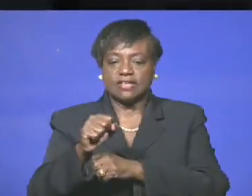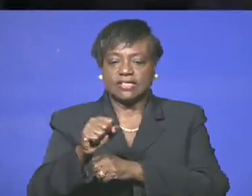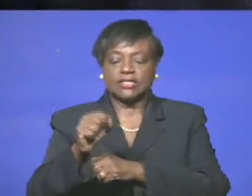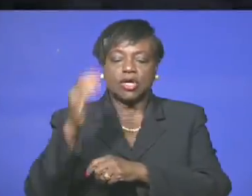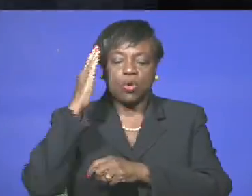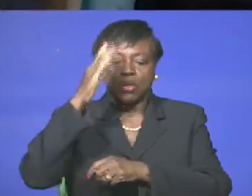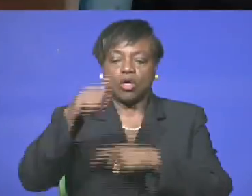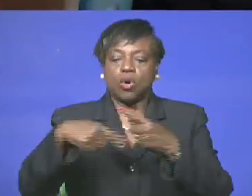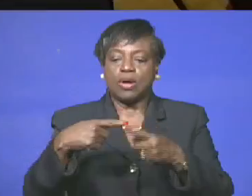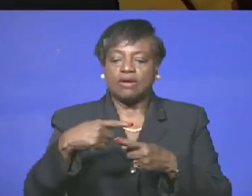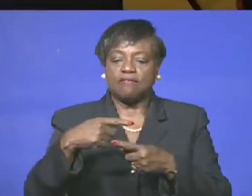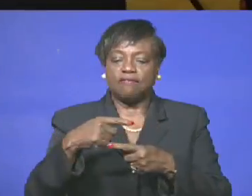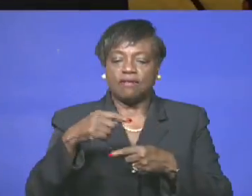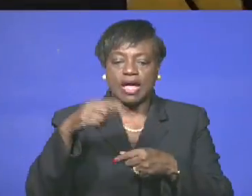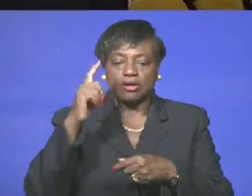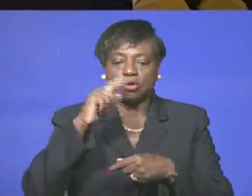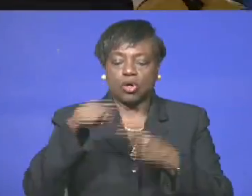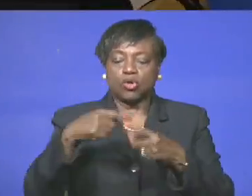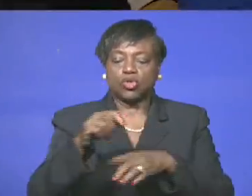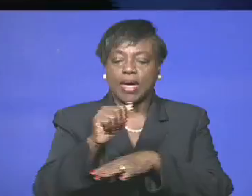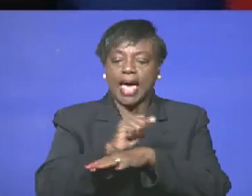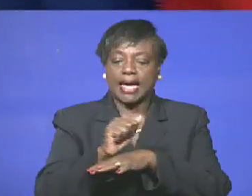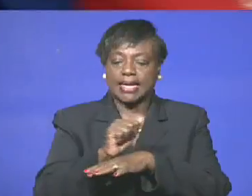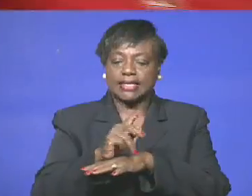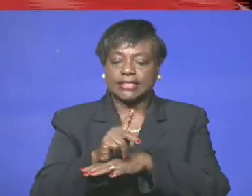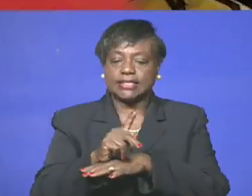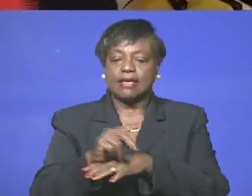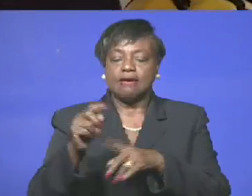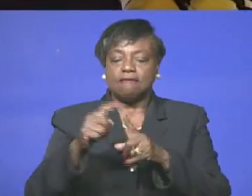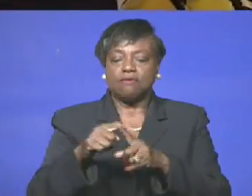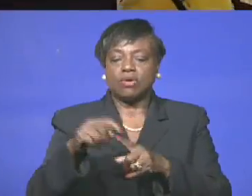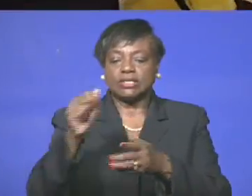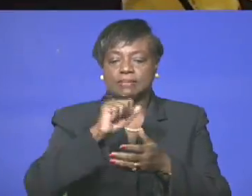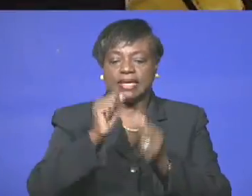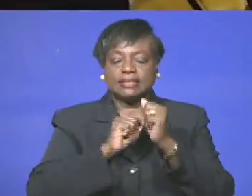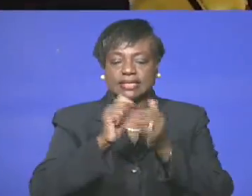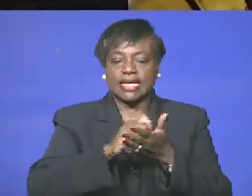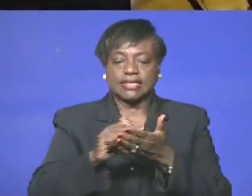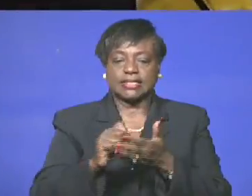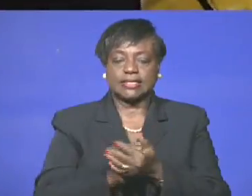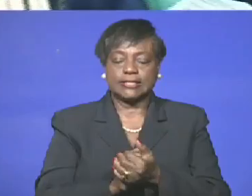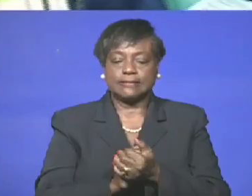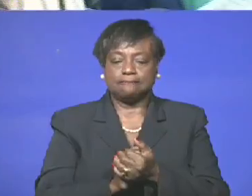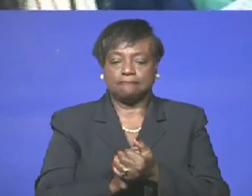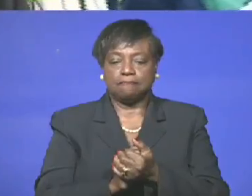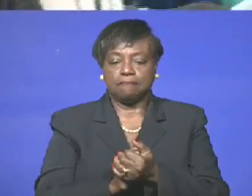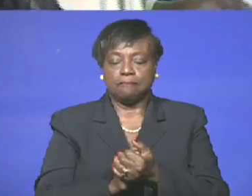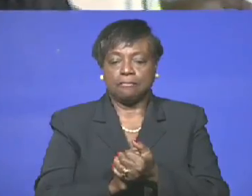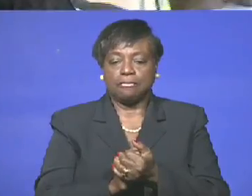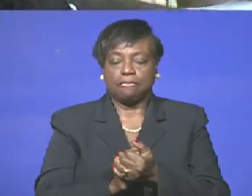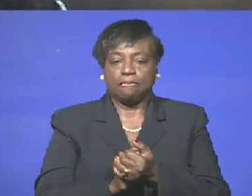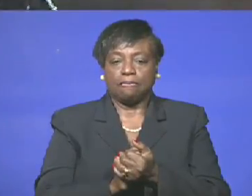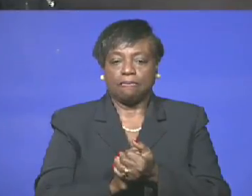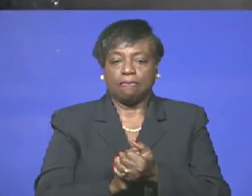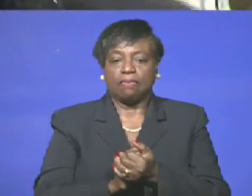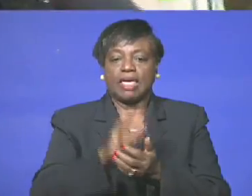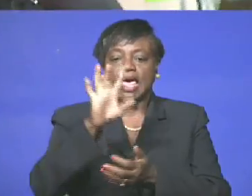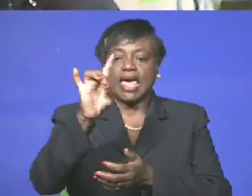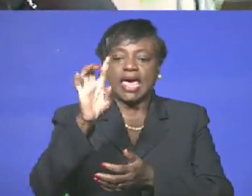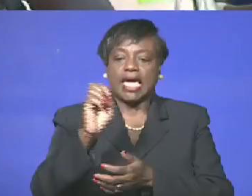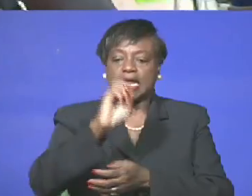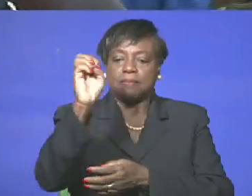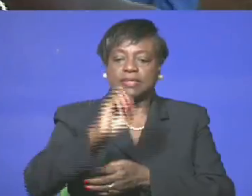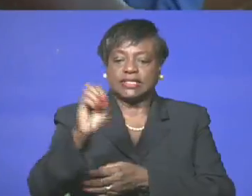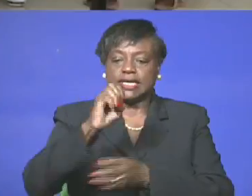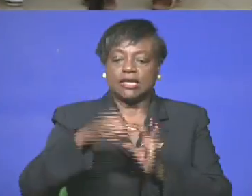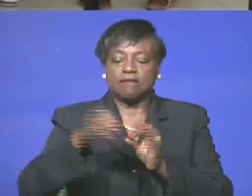evaluation exercise. He also revealed details of the restoration efforts currently in progress. 80% of the electricity has been restored